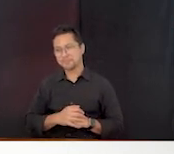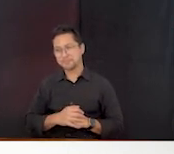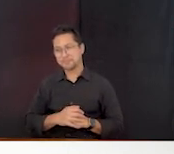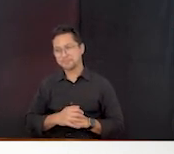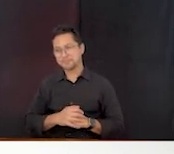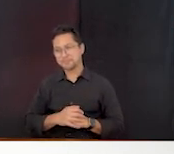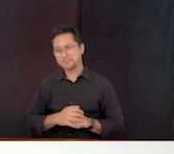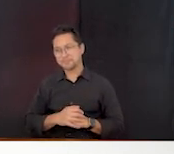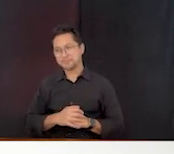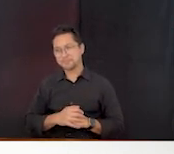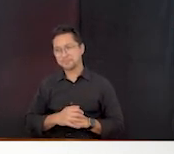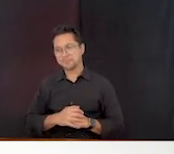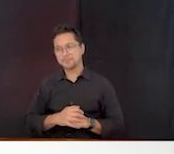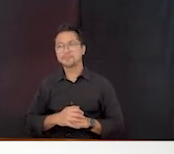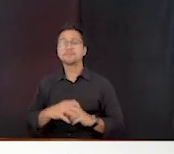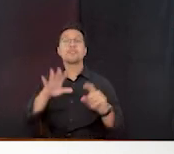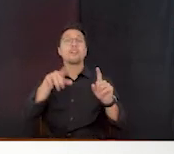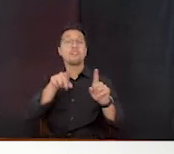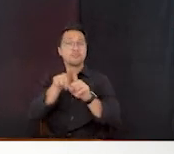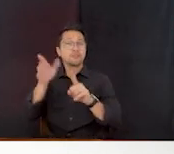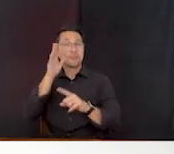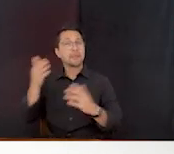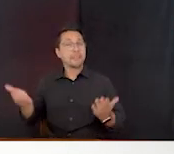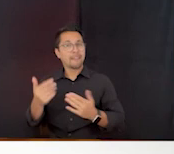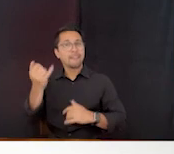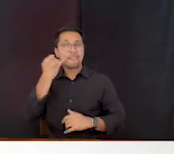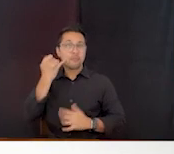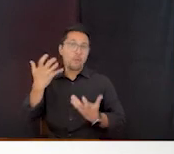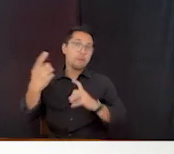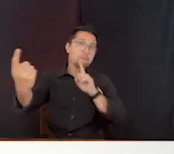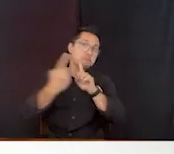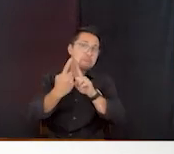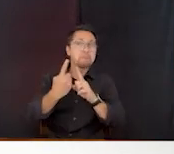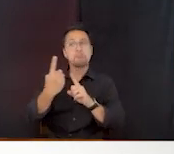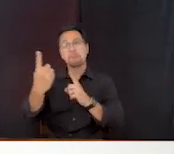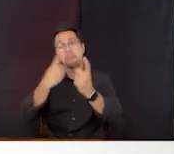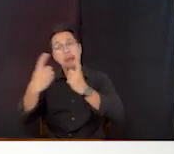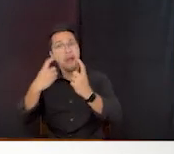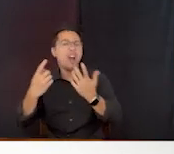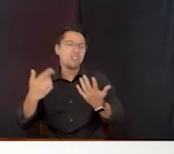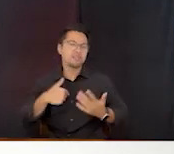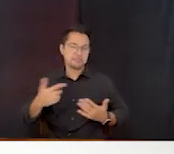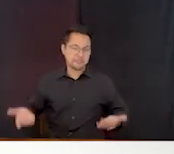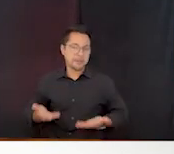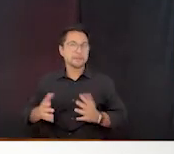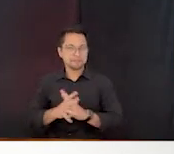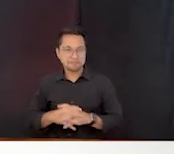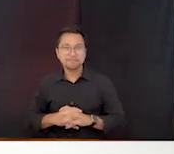We'll also be here if you want to walk up and talk to us more and ask us any questions.